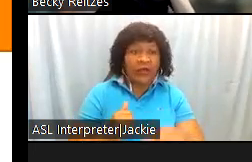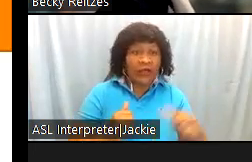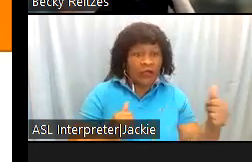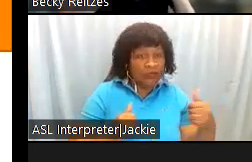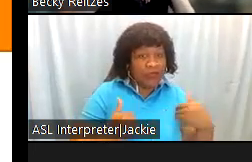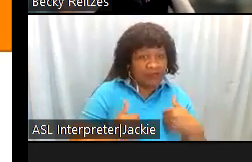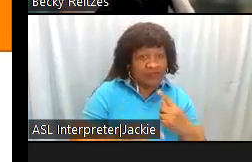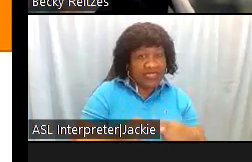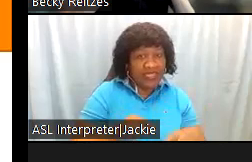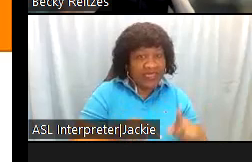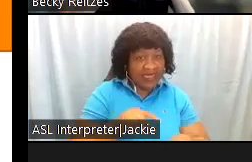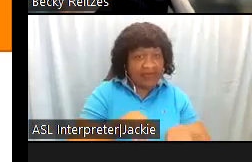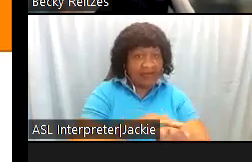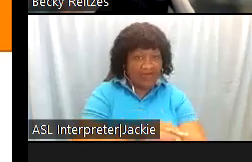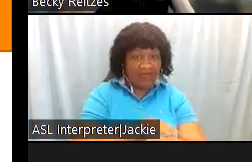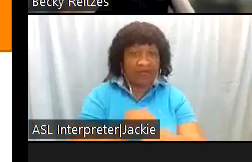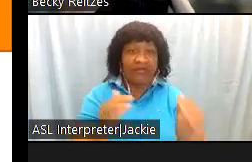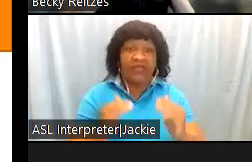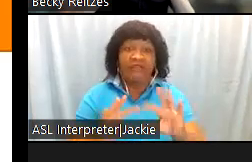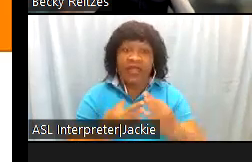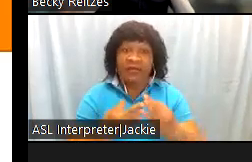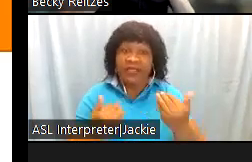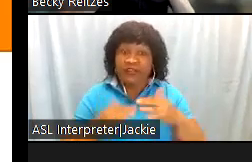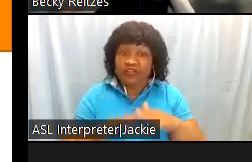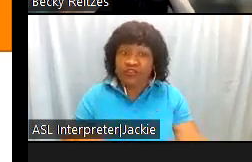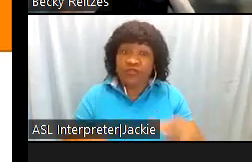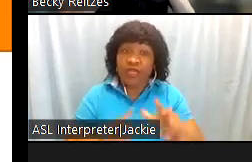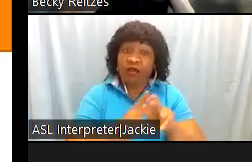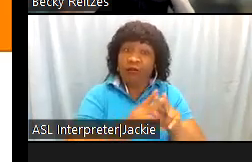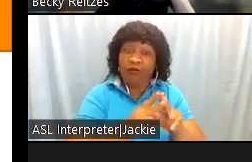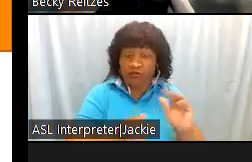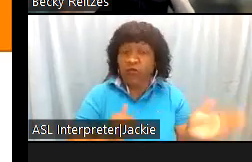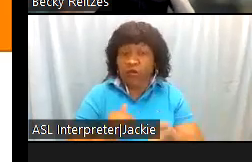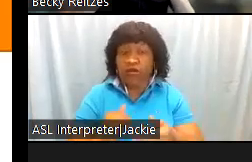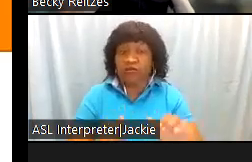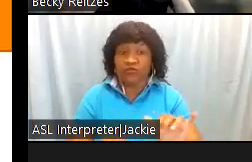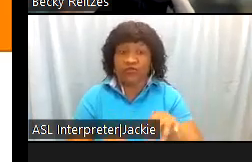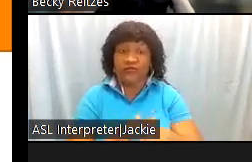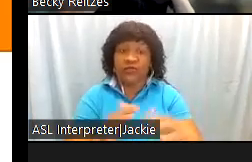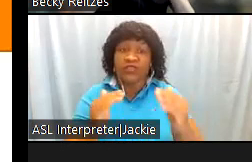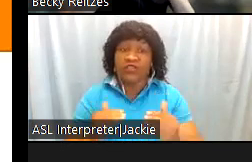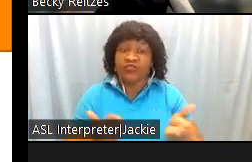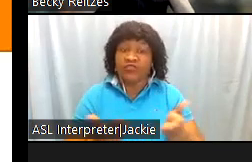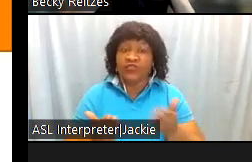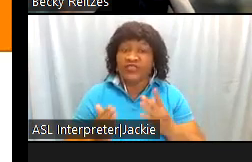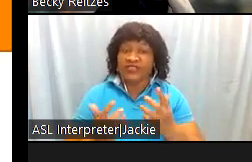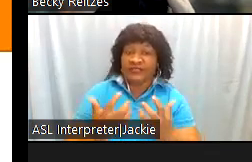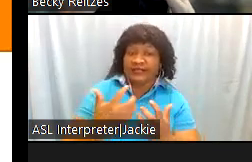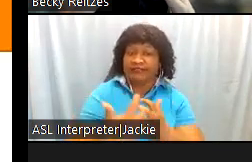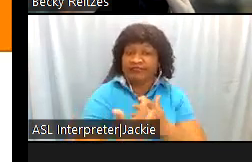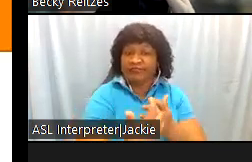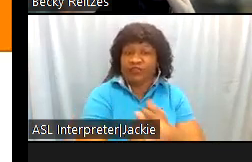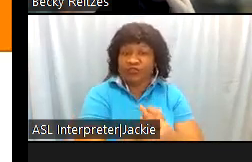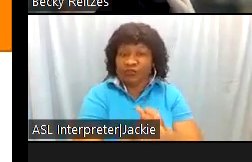come. And then families with children and couples are welcome. And then services, again, are tailored to